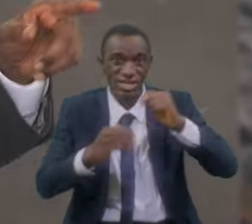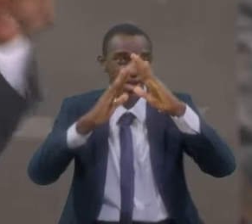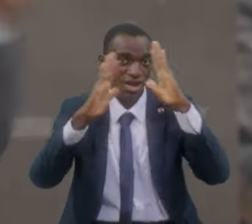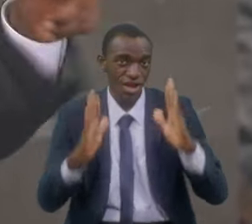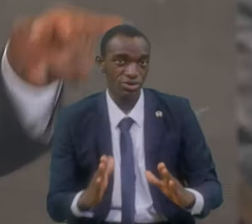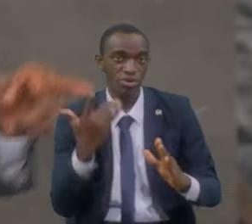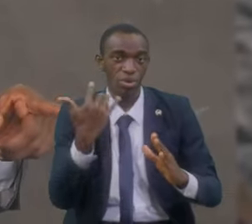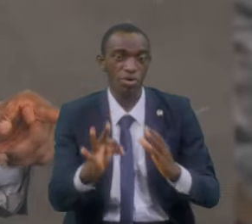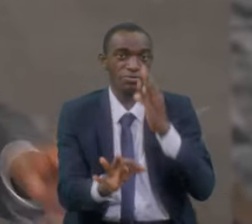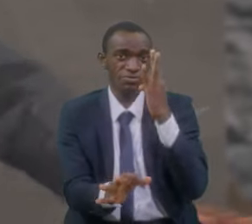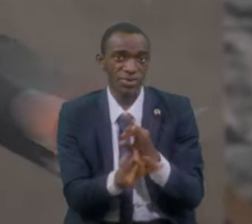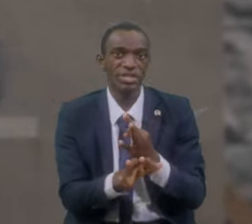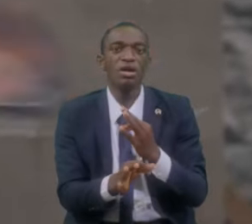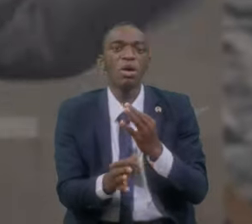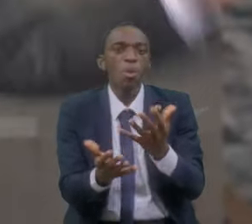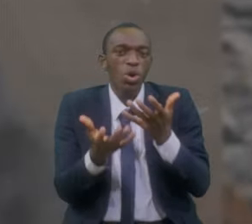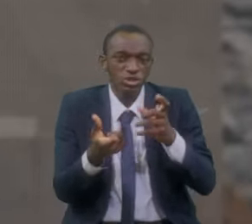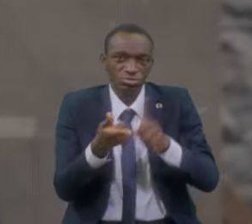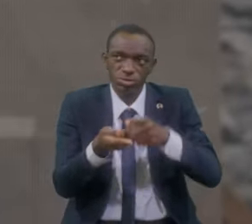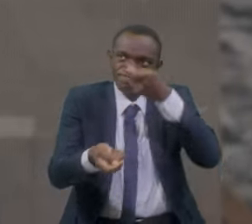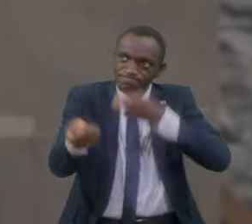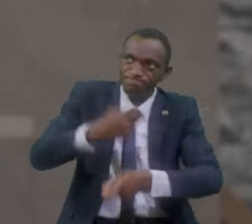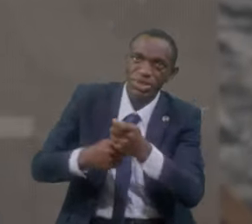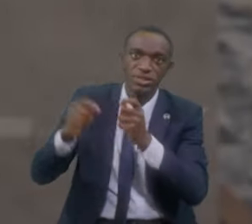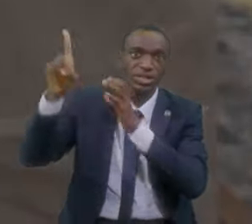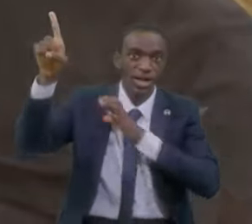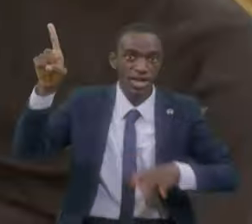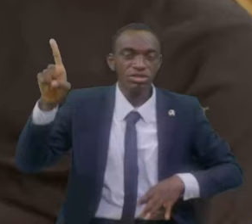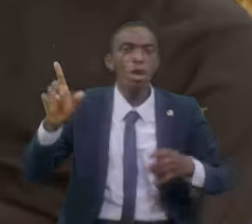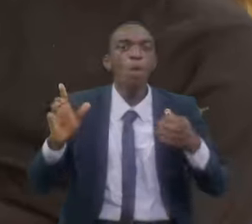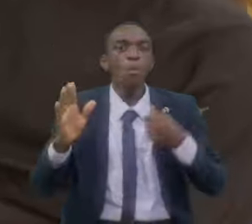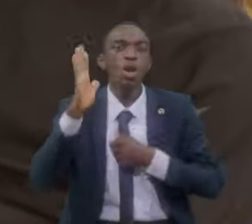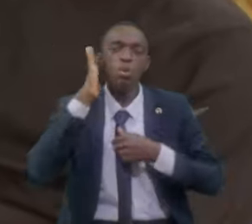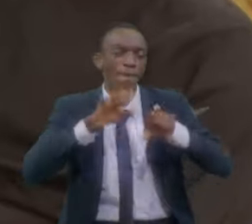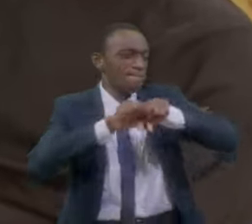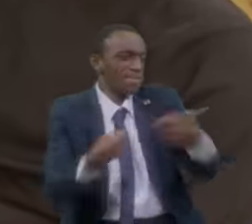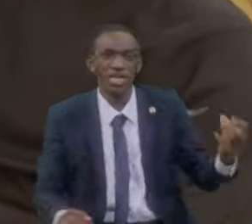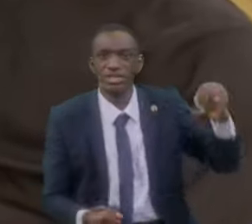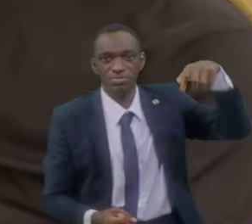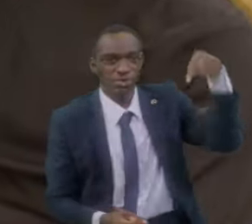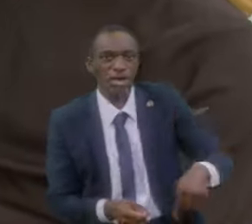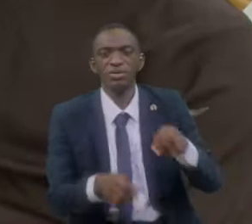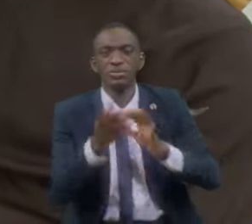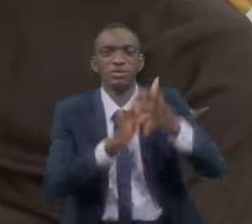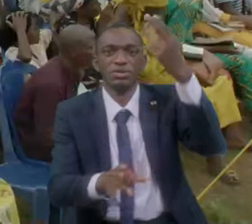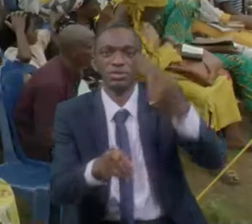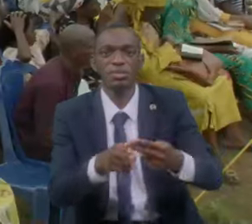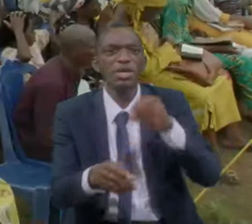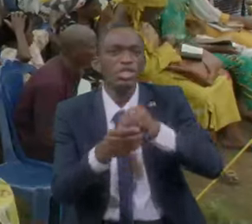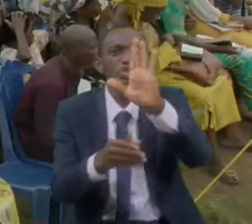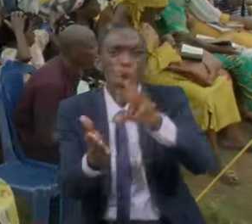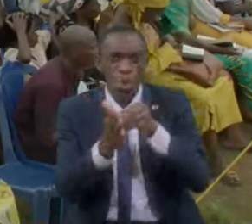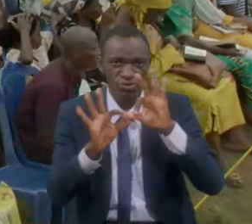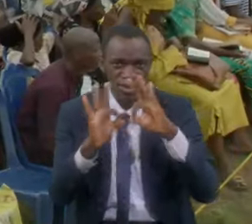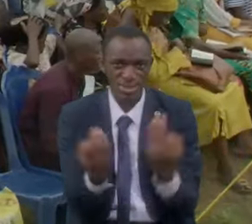to replace Christ, we're going to break them down. Amen. In your own family, break them down. In